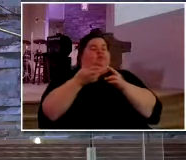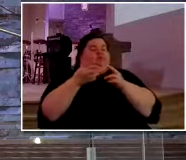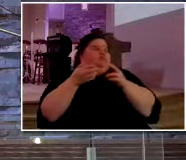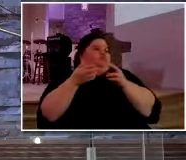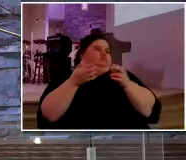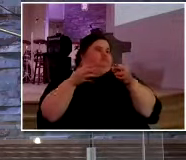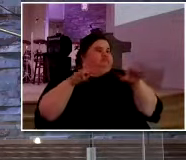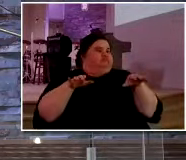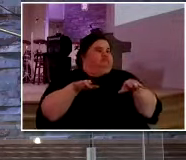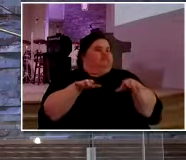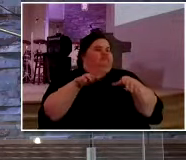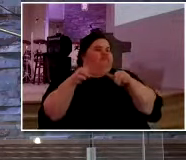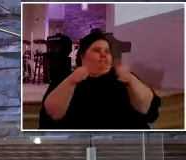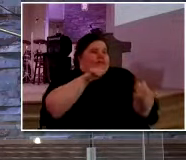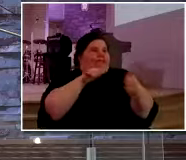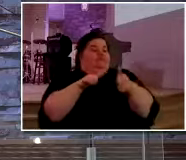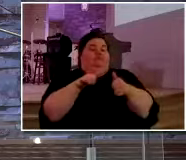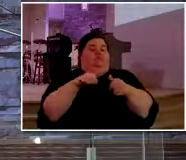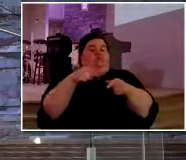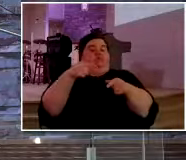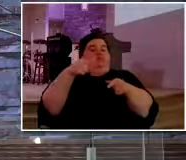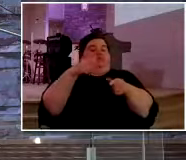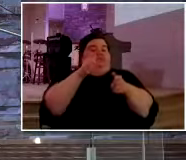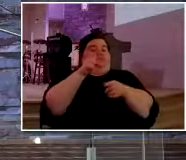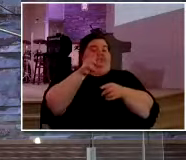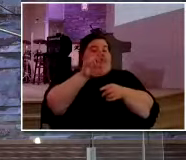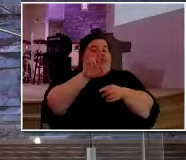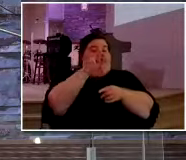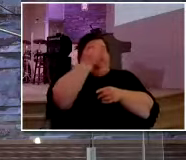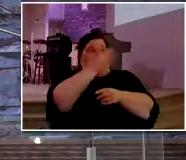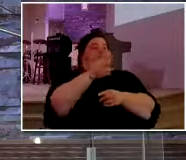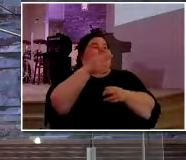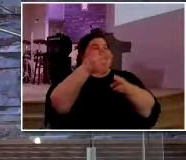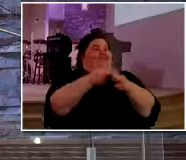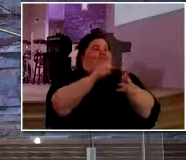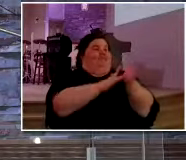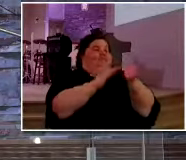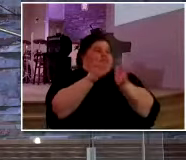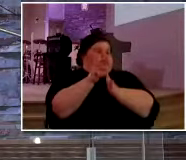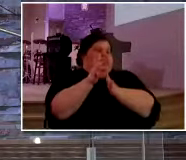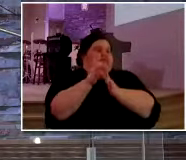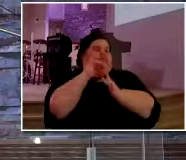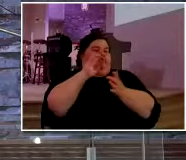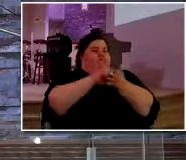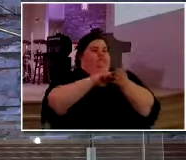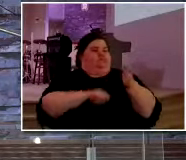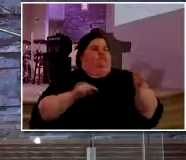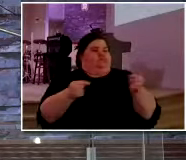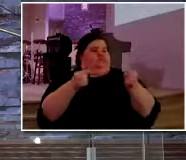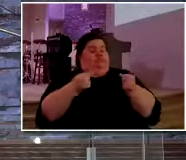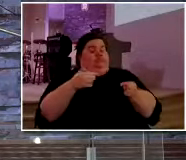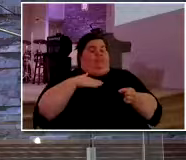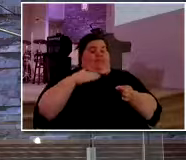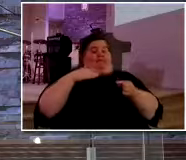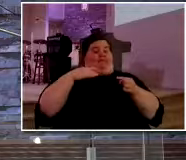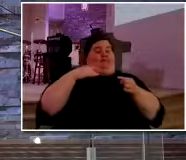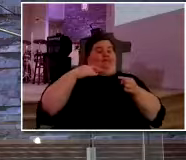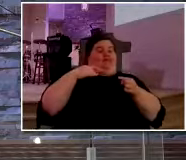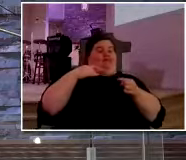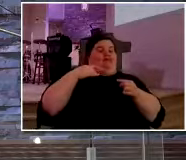the remission of sins, I'm having all my past washed away through the power